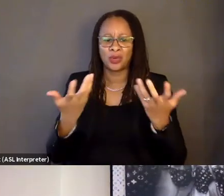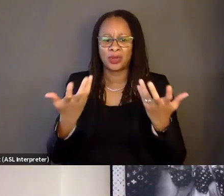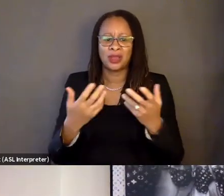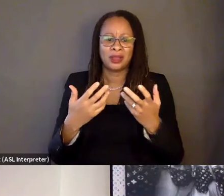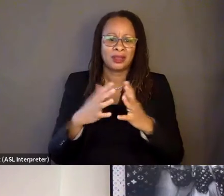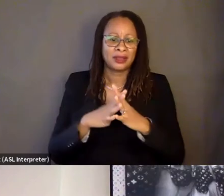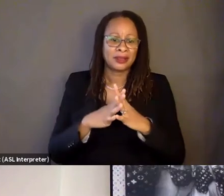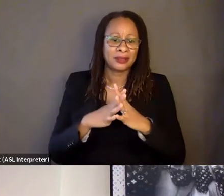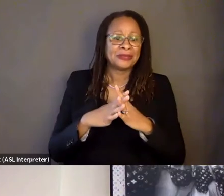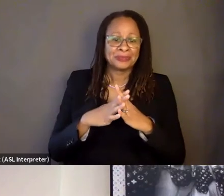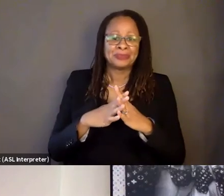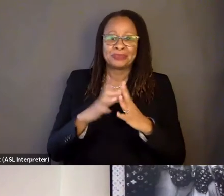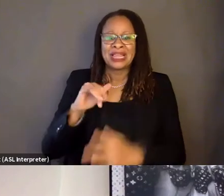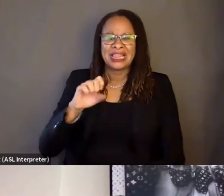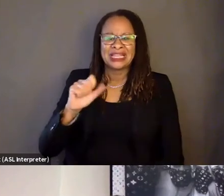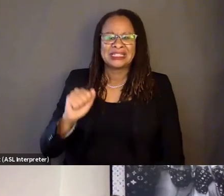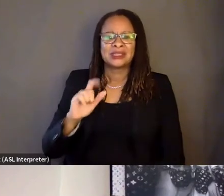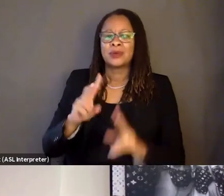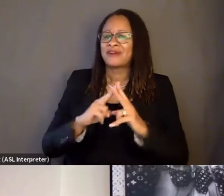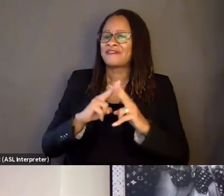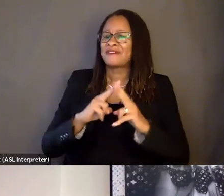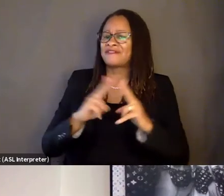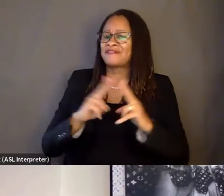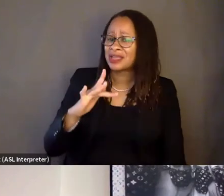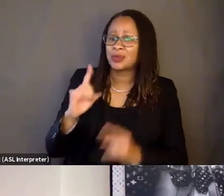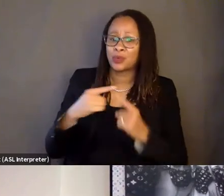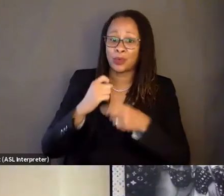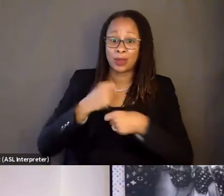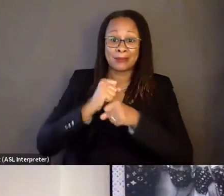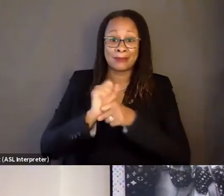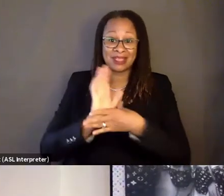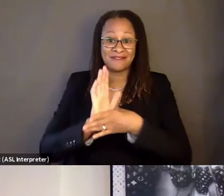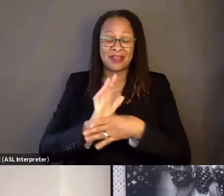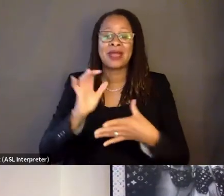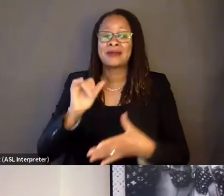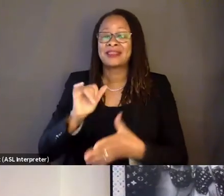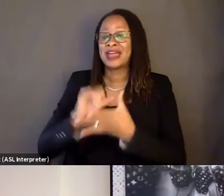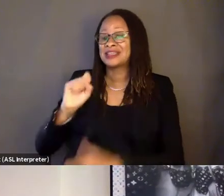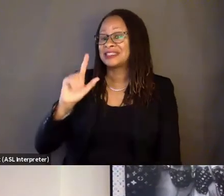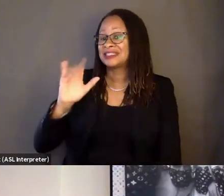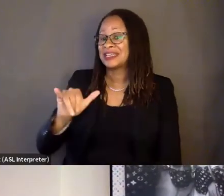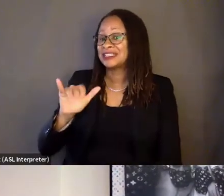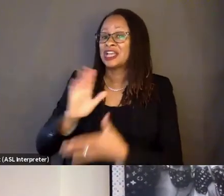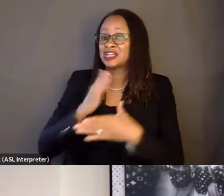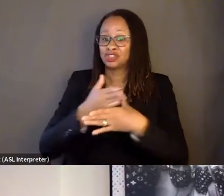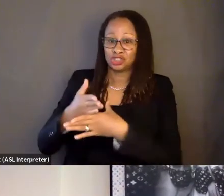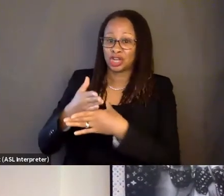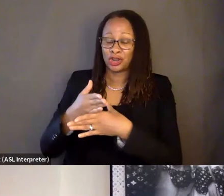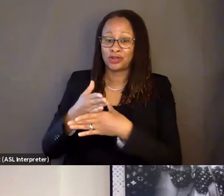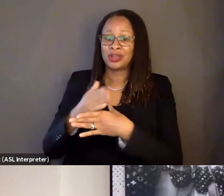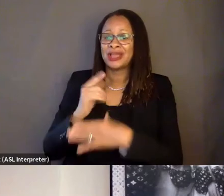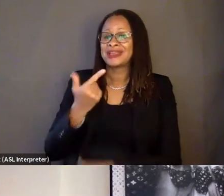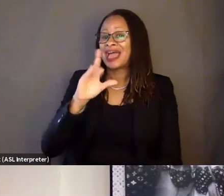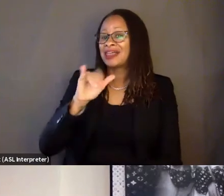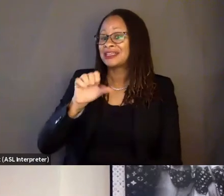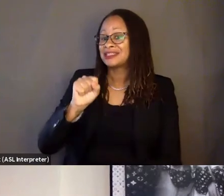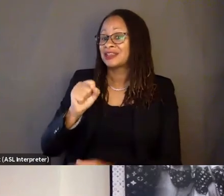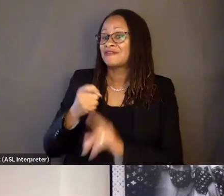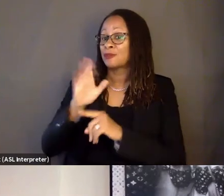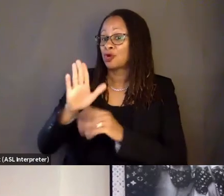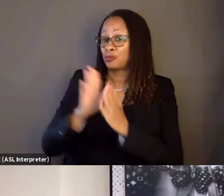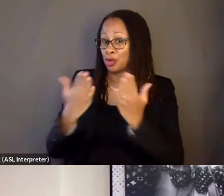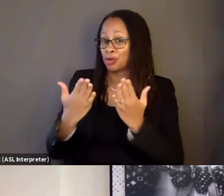We were really lucky when we were making this film that Stacey shared with us galleys of a book that she was writing. And